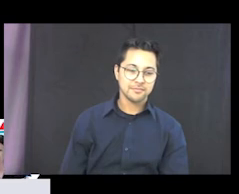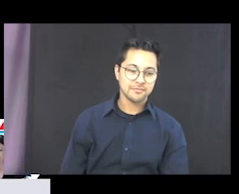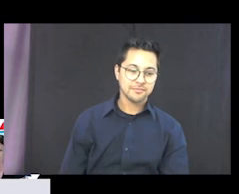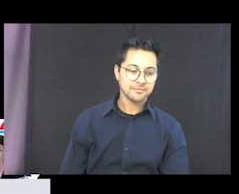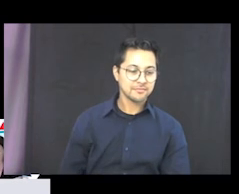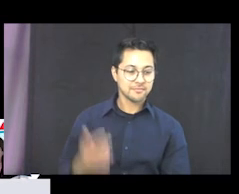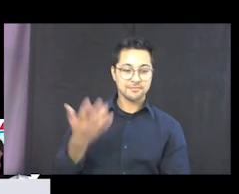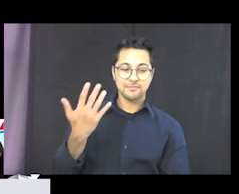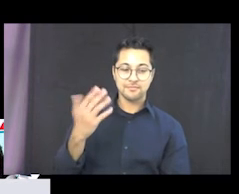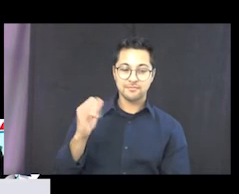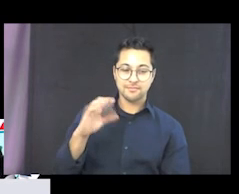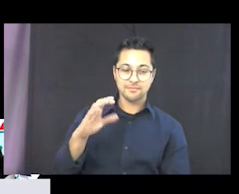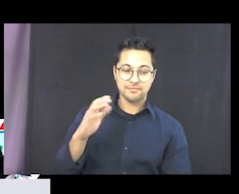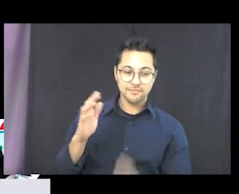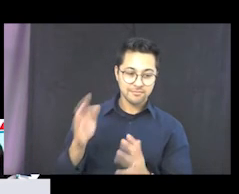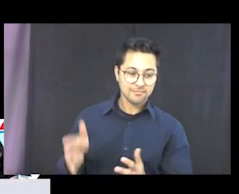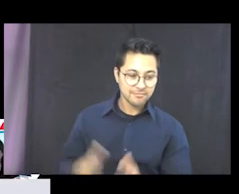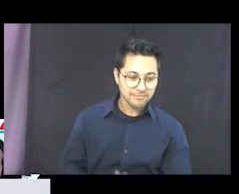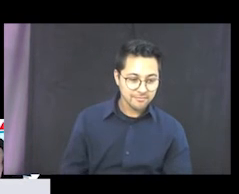Seconds left.